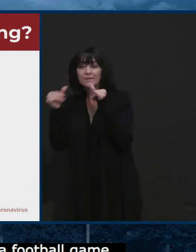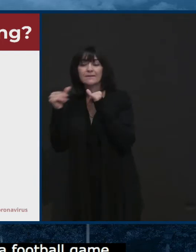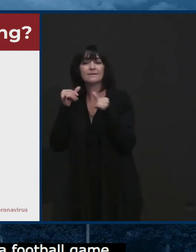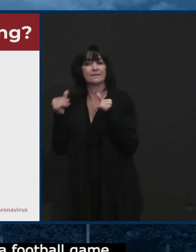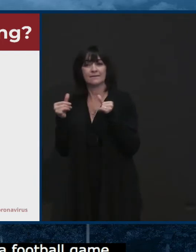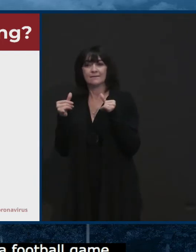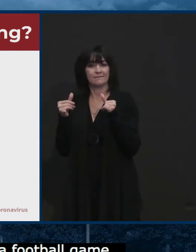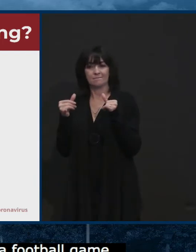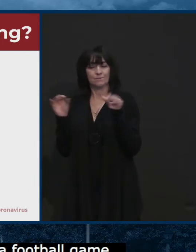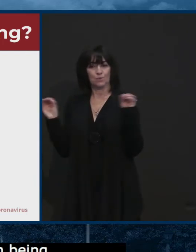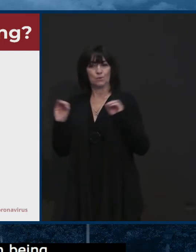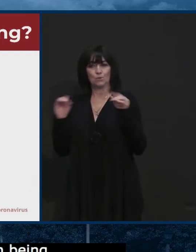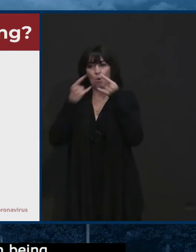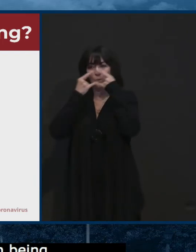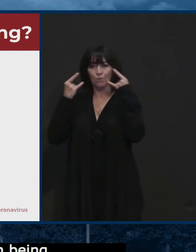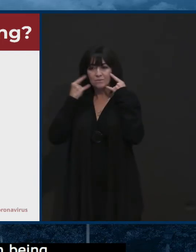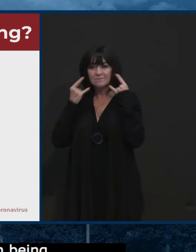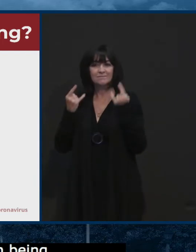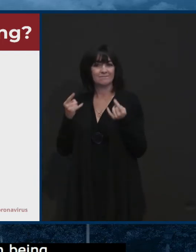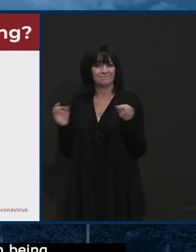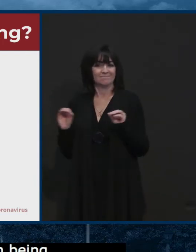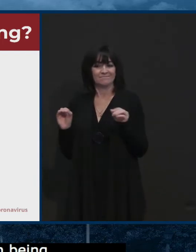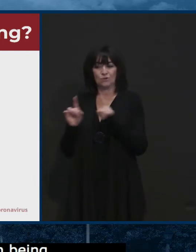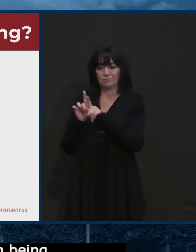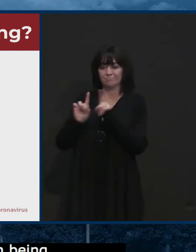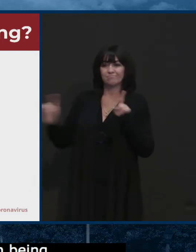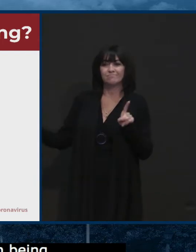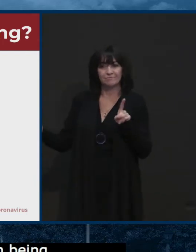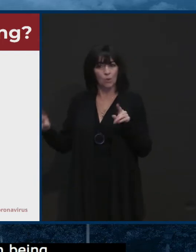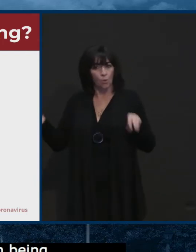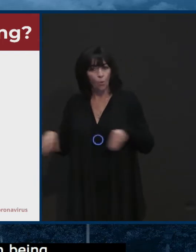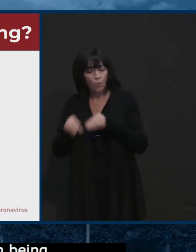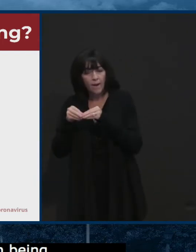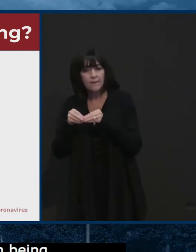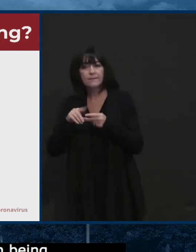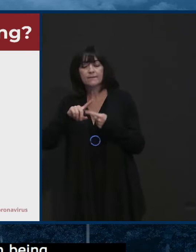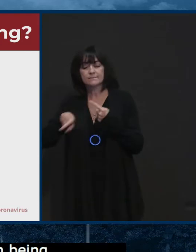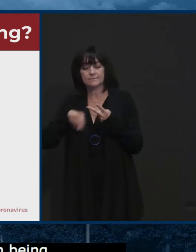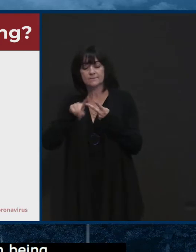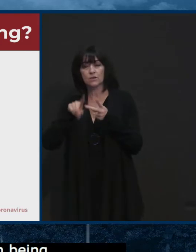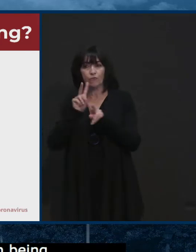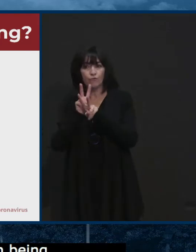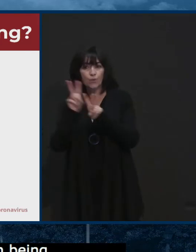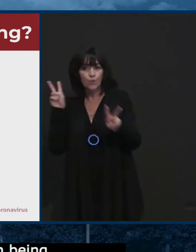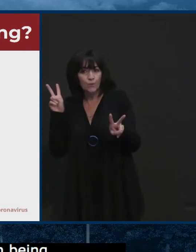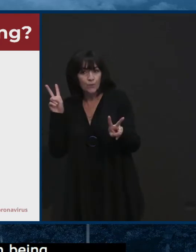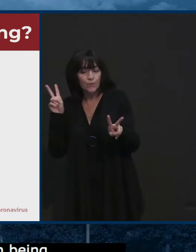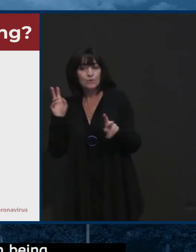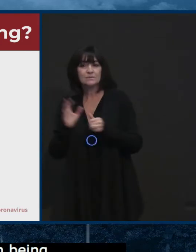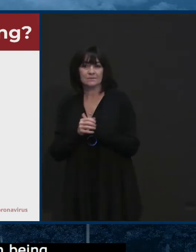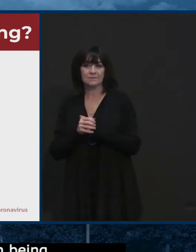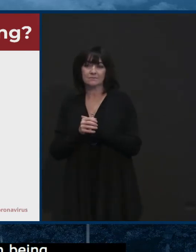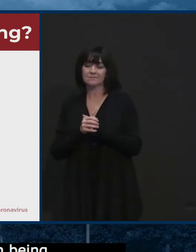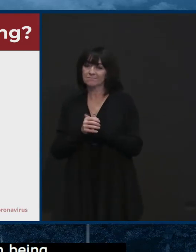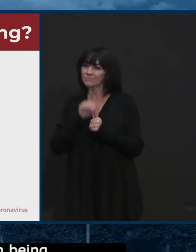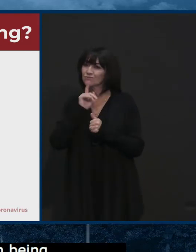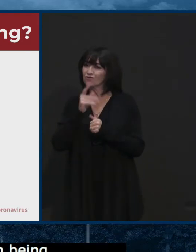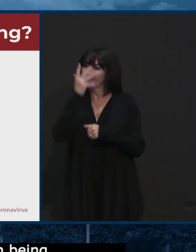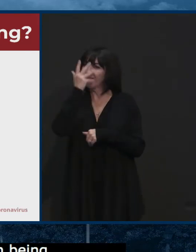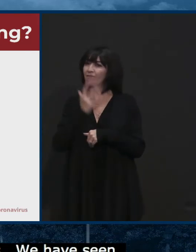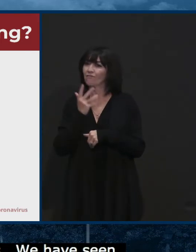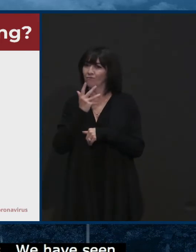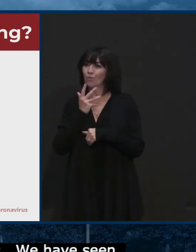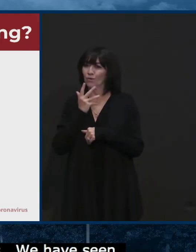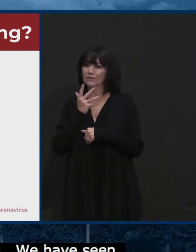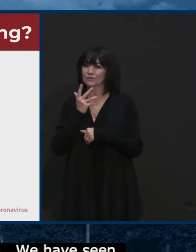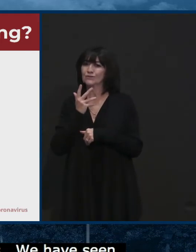wearing face coverings, weddings, funerals. We have seen, unfortunately, a number of outbreaks